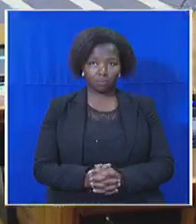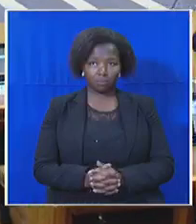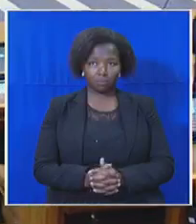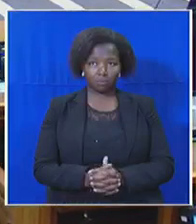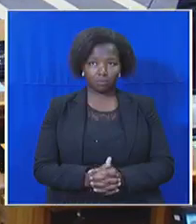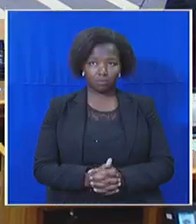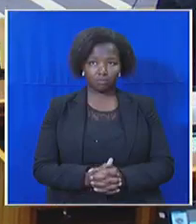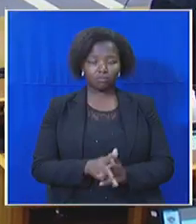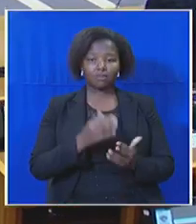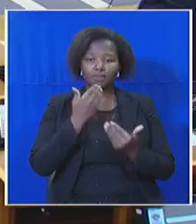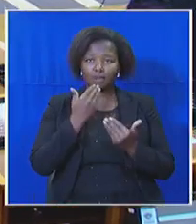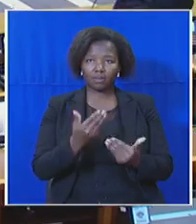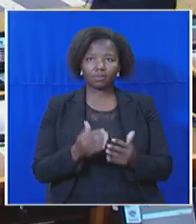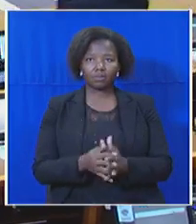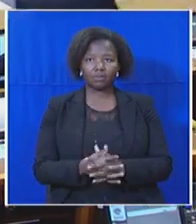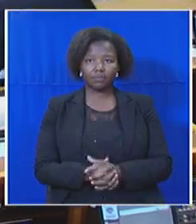Thank you.